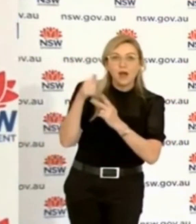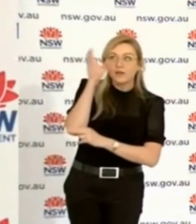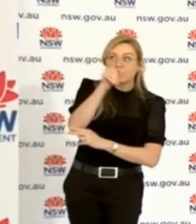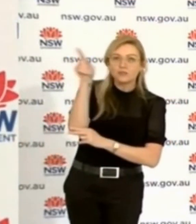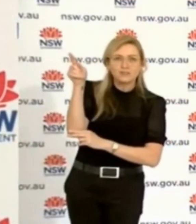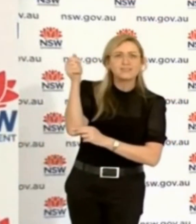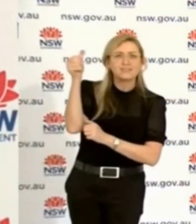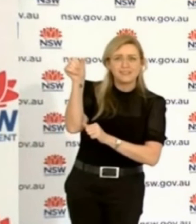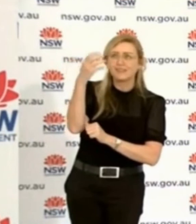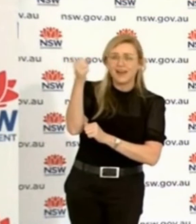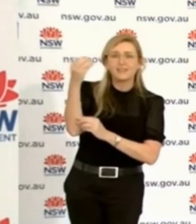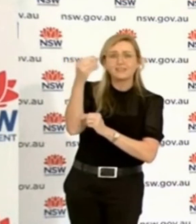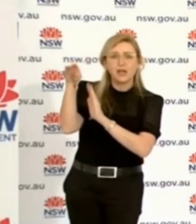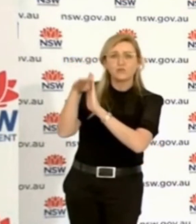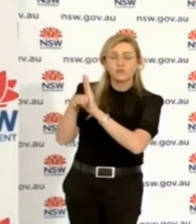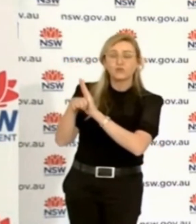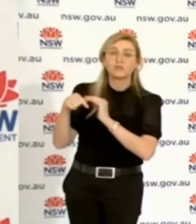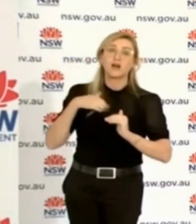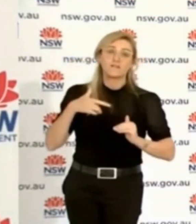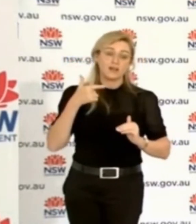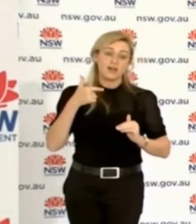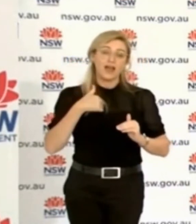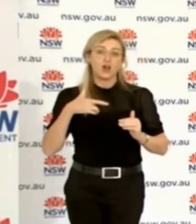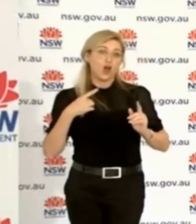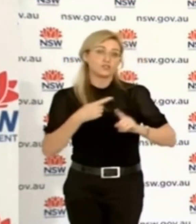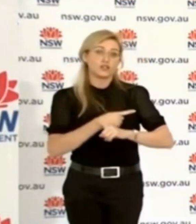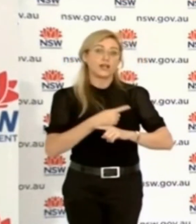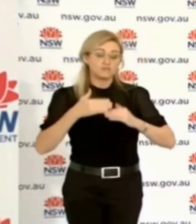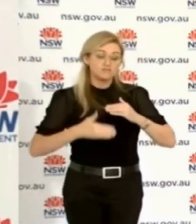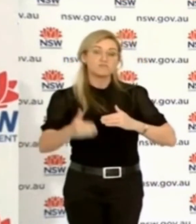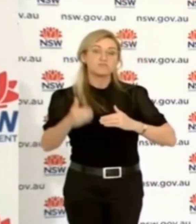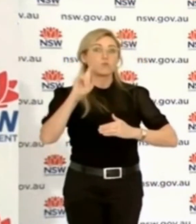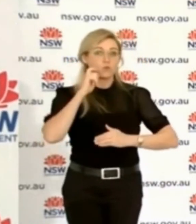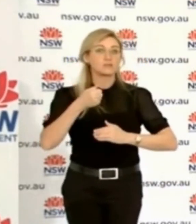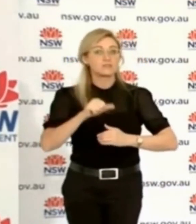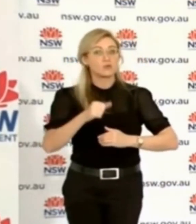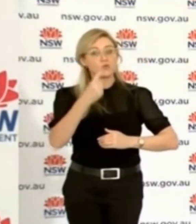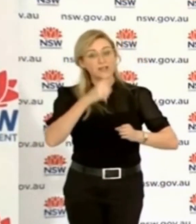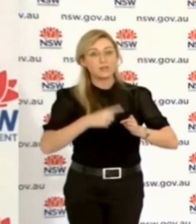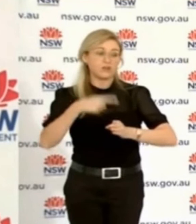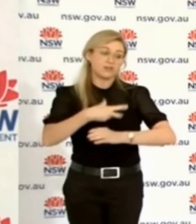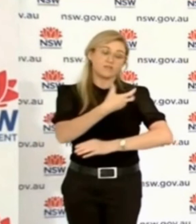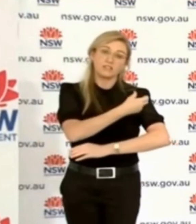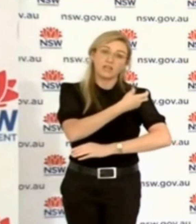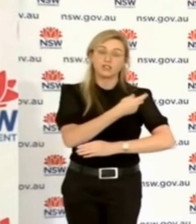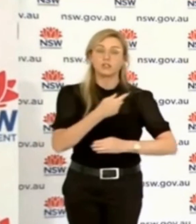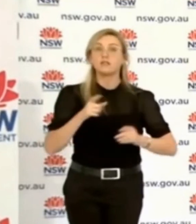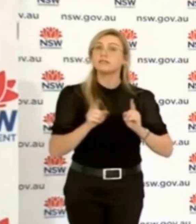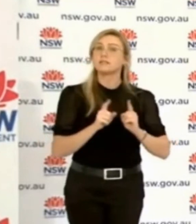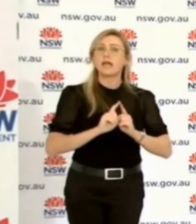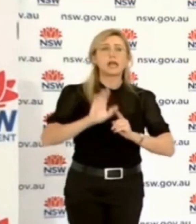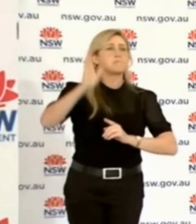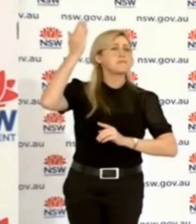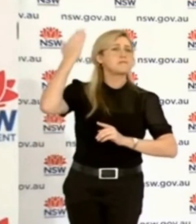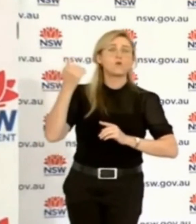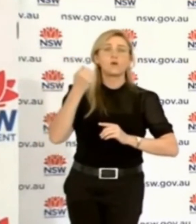vaccinated again. We're going to be potentially challenged by different variants. This will be a journey. We know that some flu seasons are